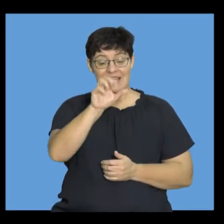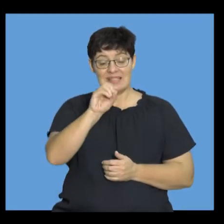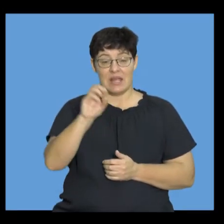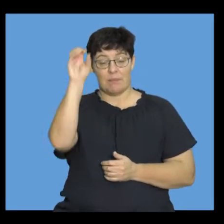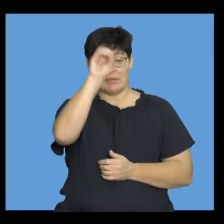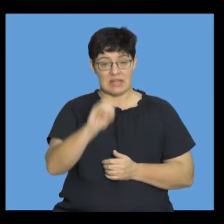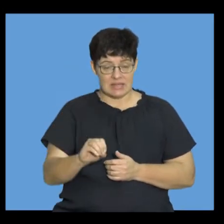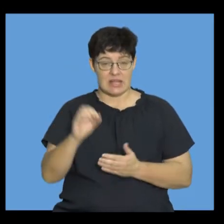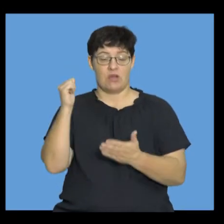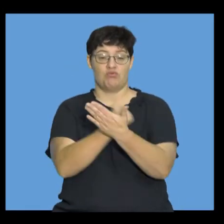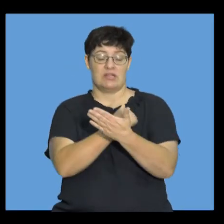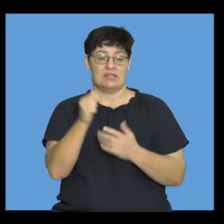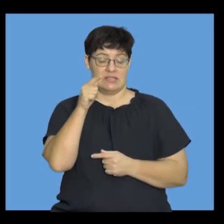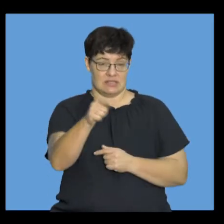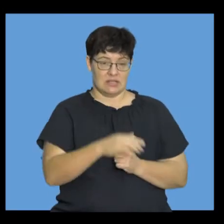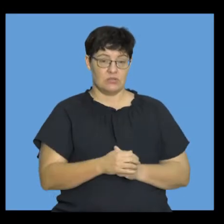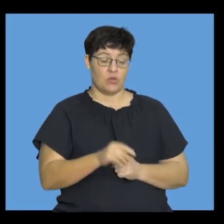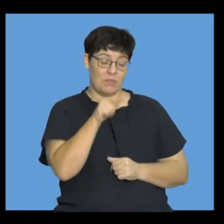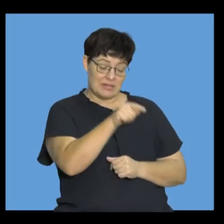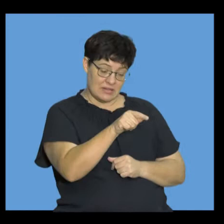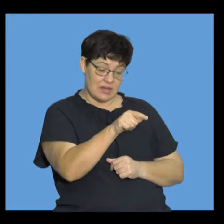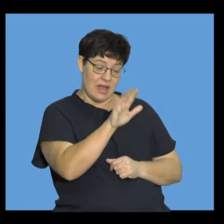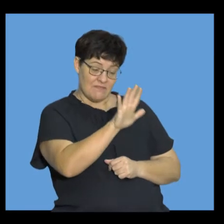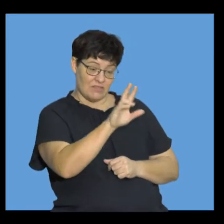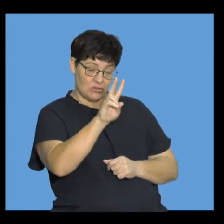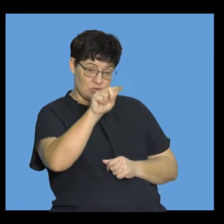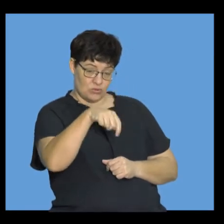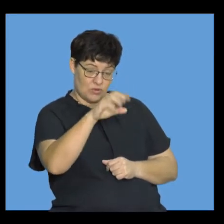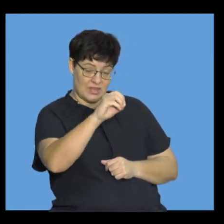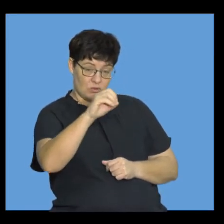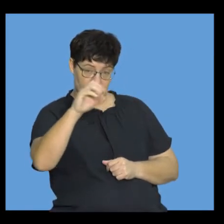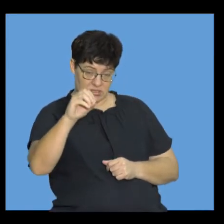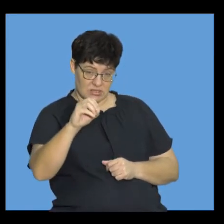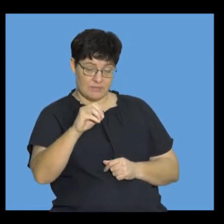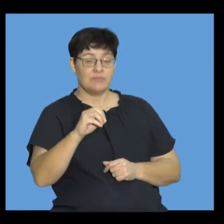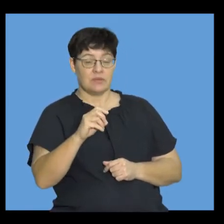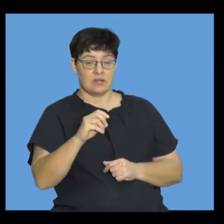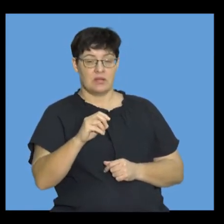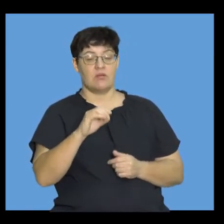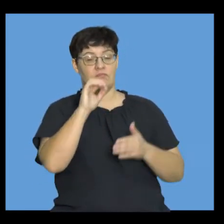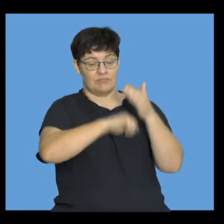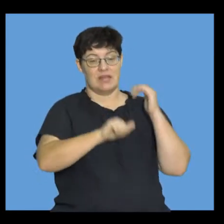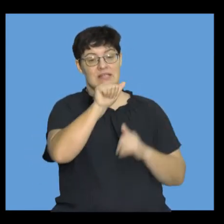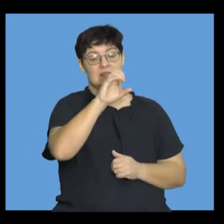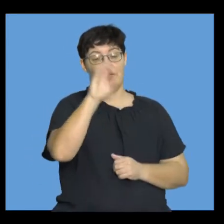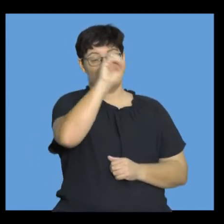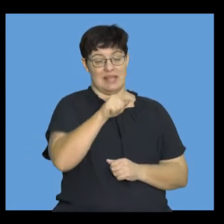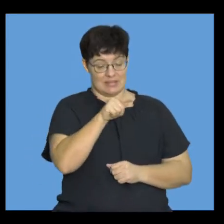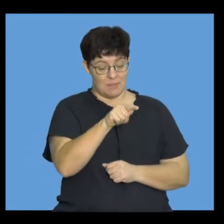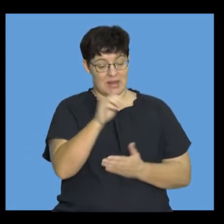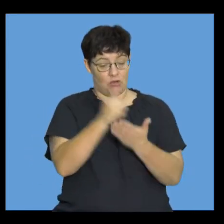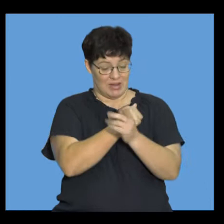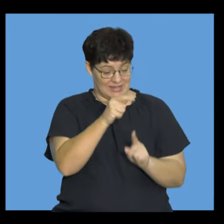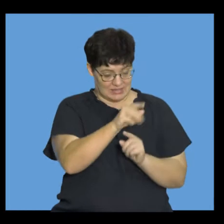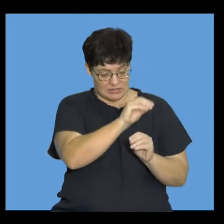on credit, so you'll take 60% of the 52,000, right? And that will give you, if you